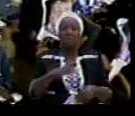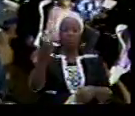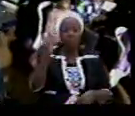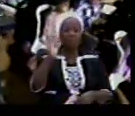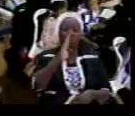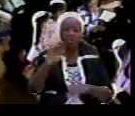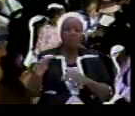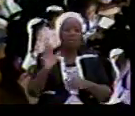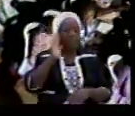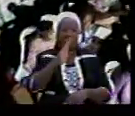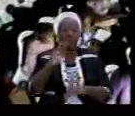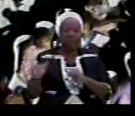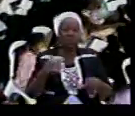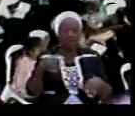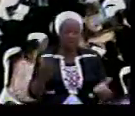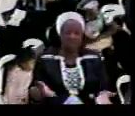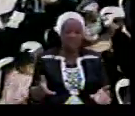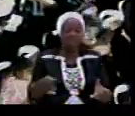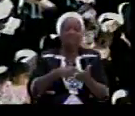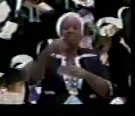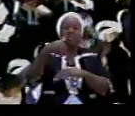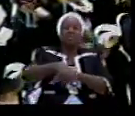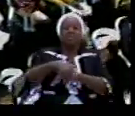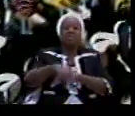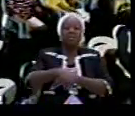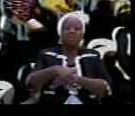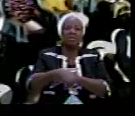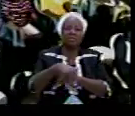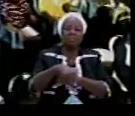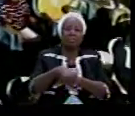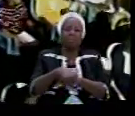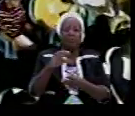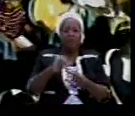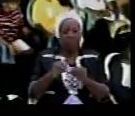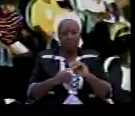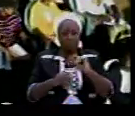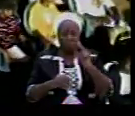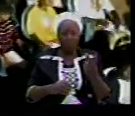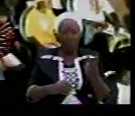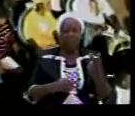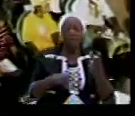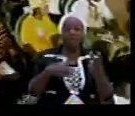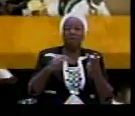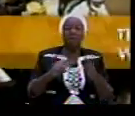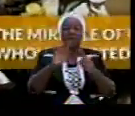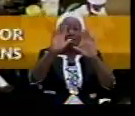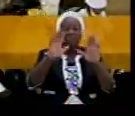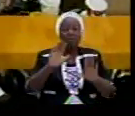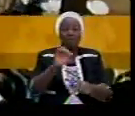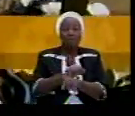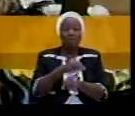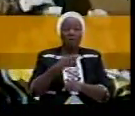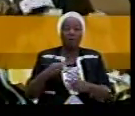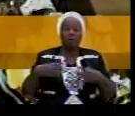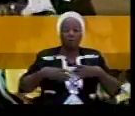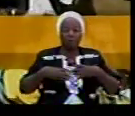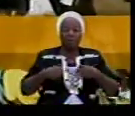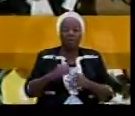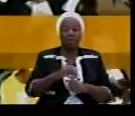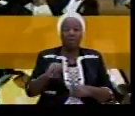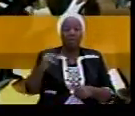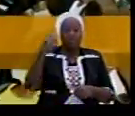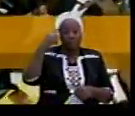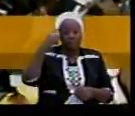our city here tonight. Number two, the miracle of cure for